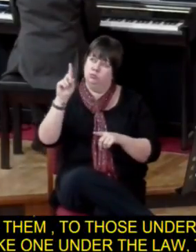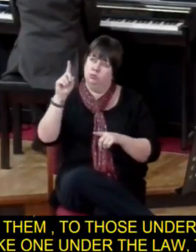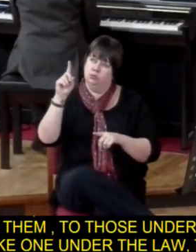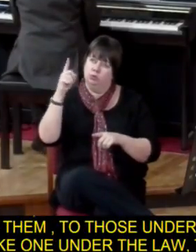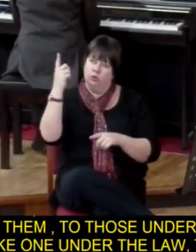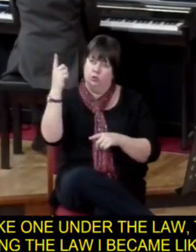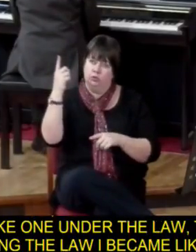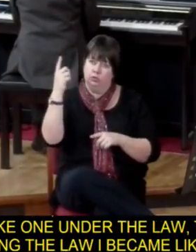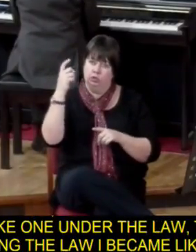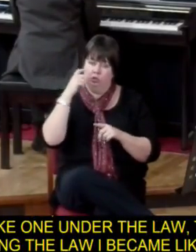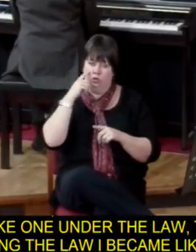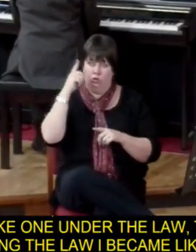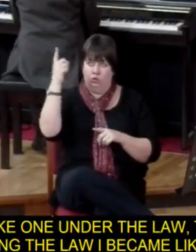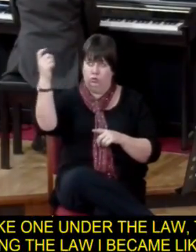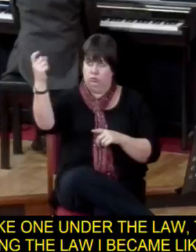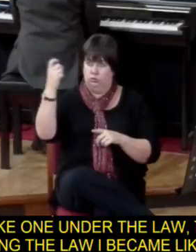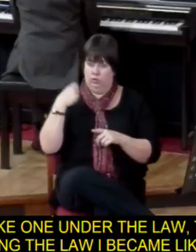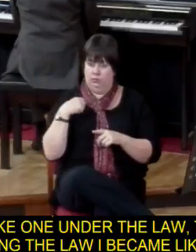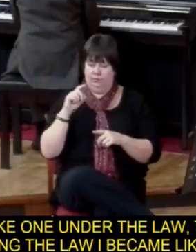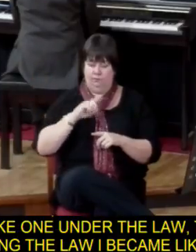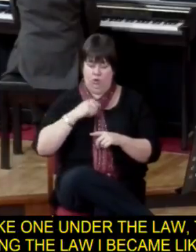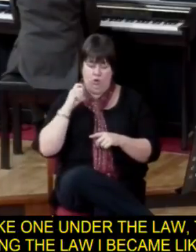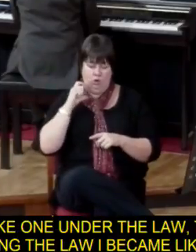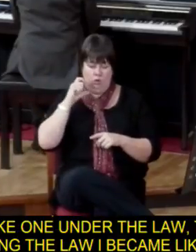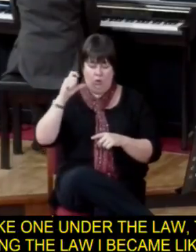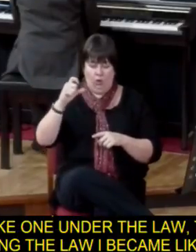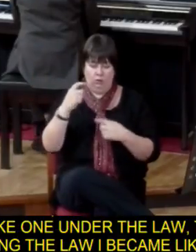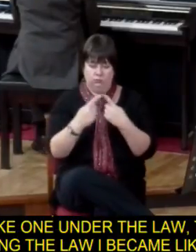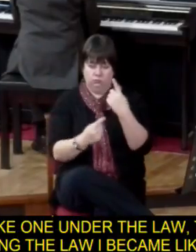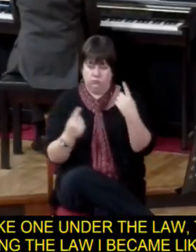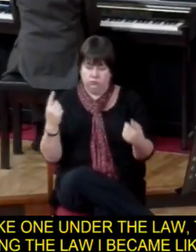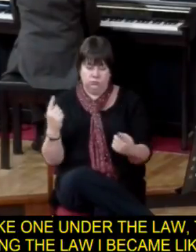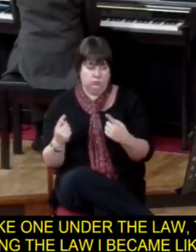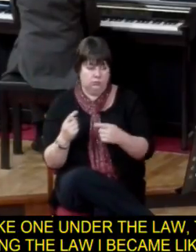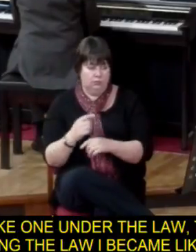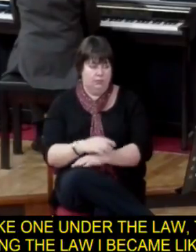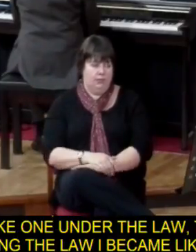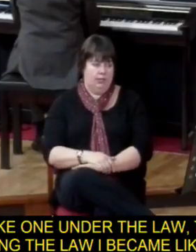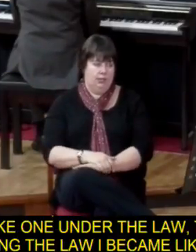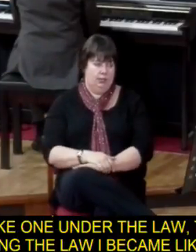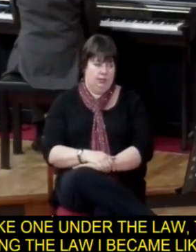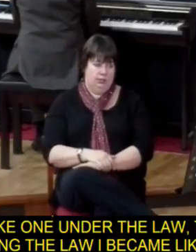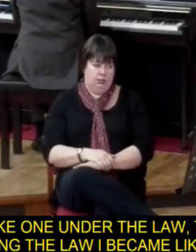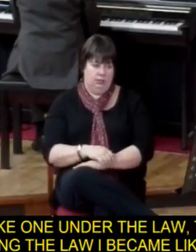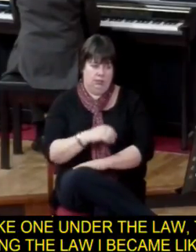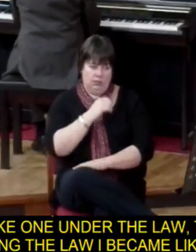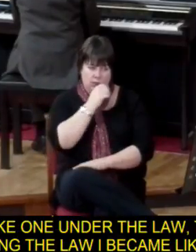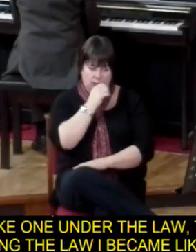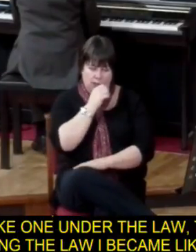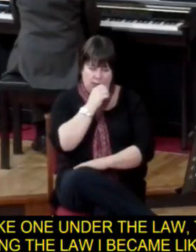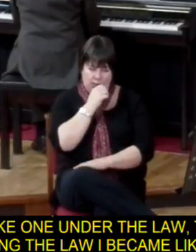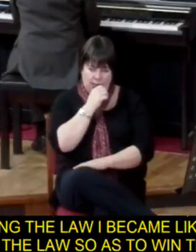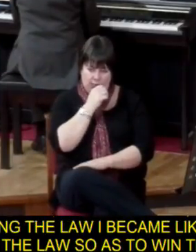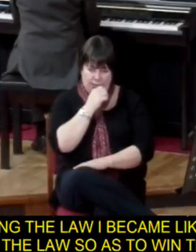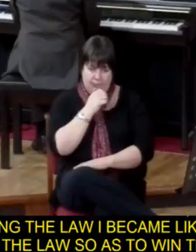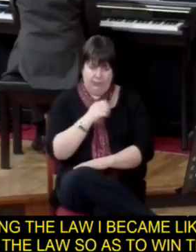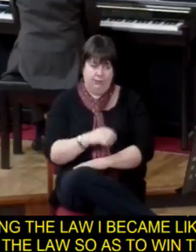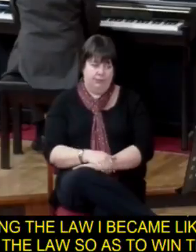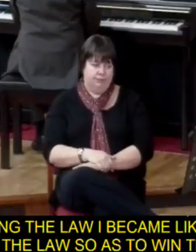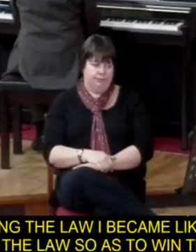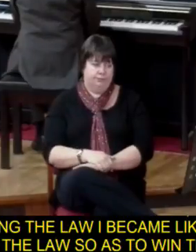calling us to do his bidding in the world. And the refrain, "Here I am, Lord, is it I, Lord," is our